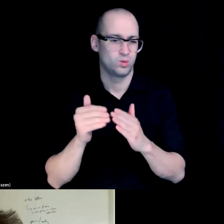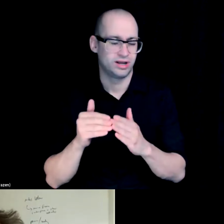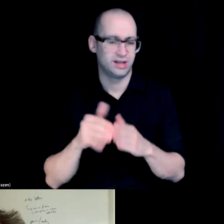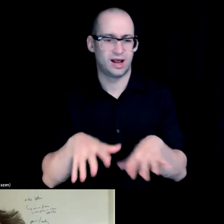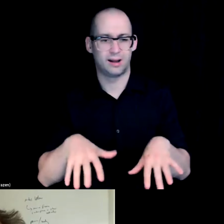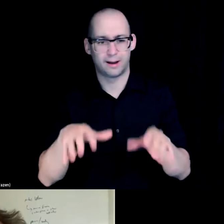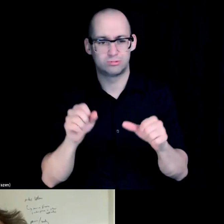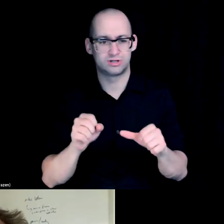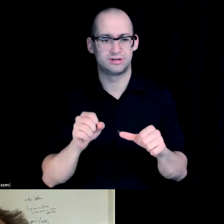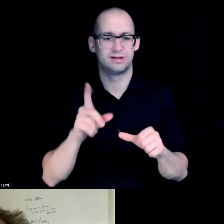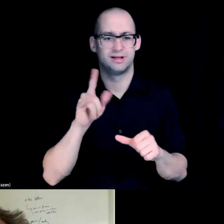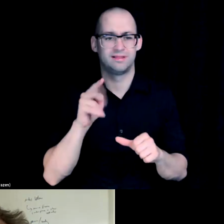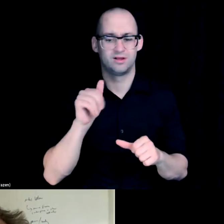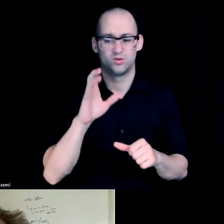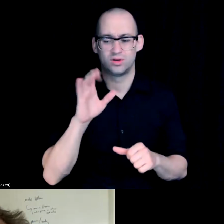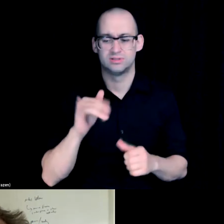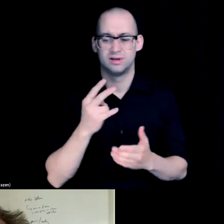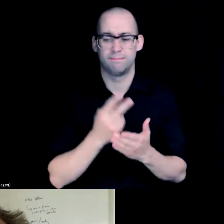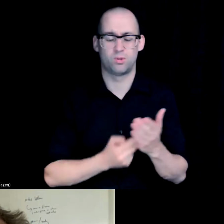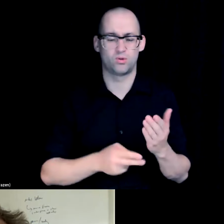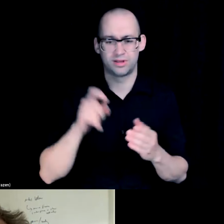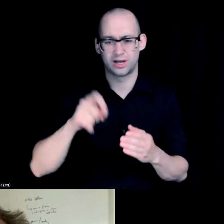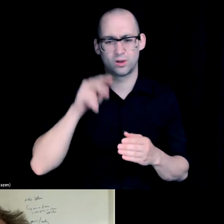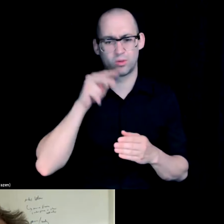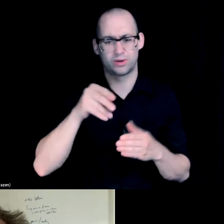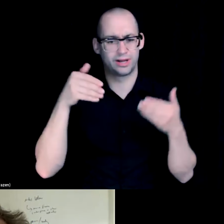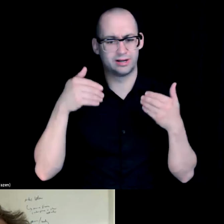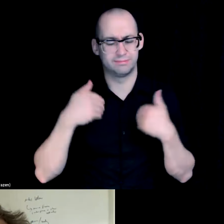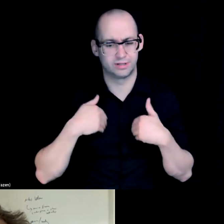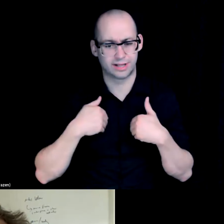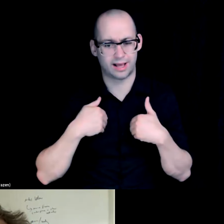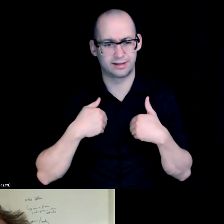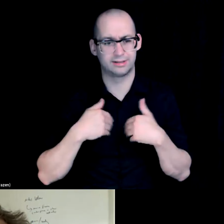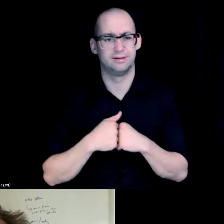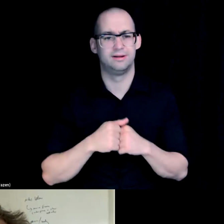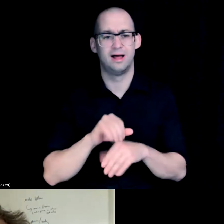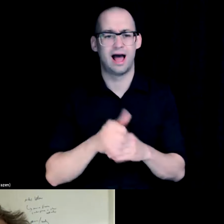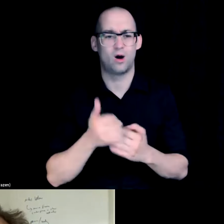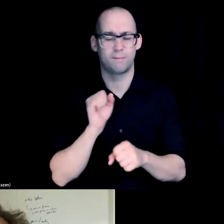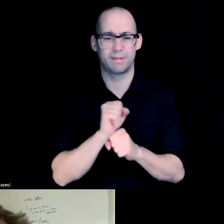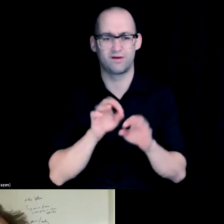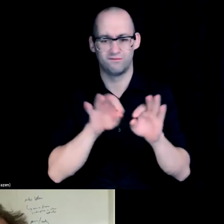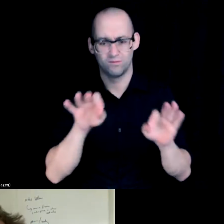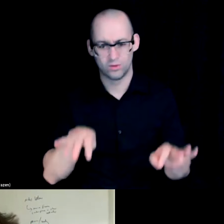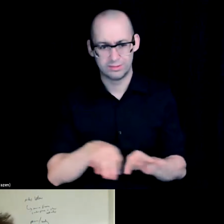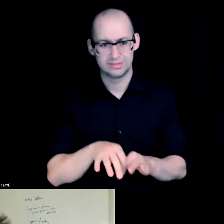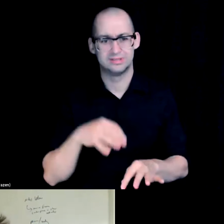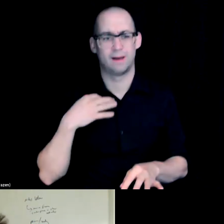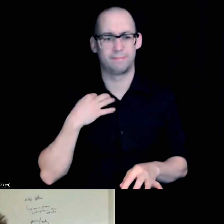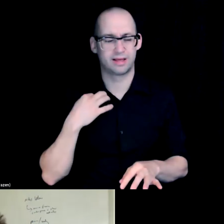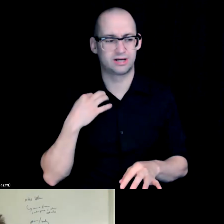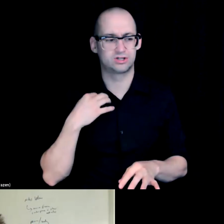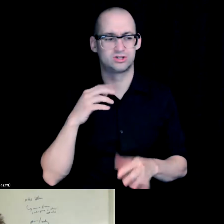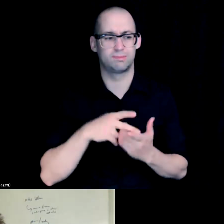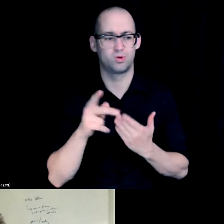and literacy, that both we can also look internally on how to make forms and applications and